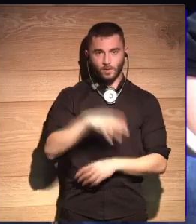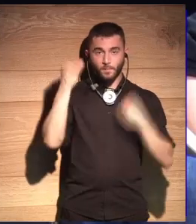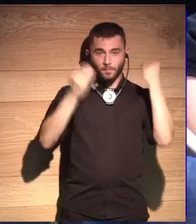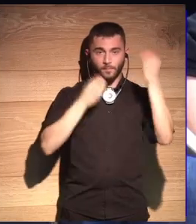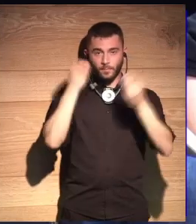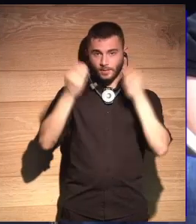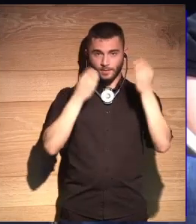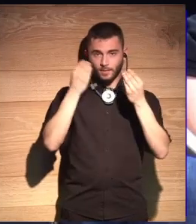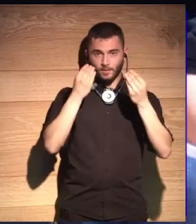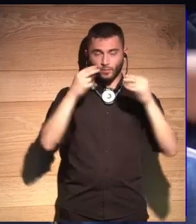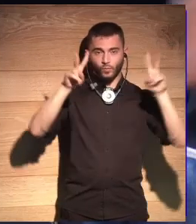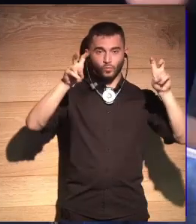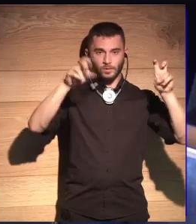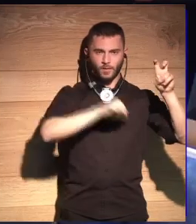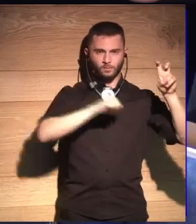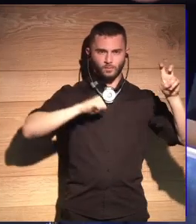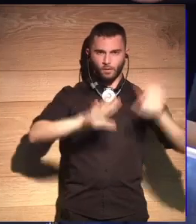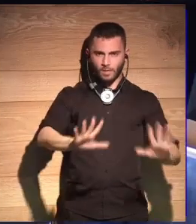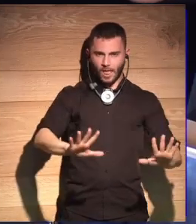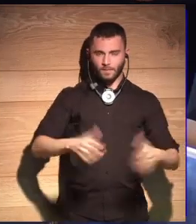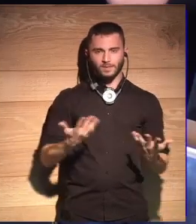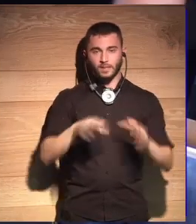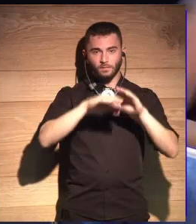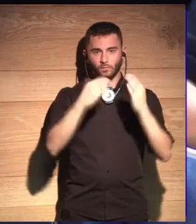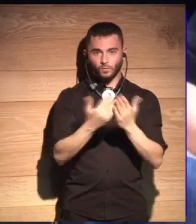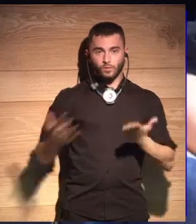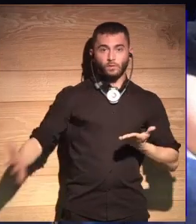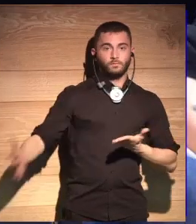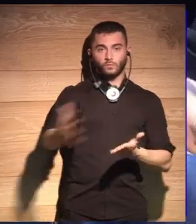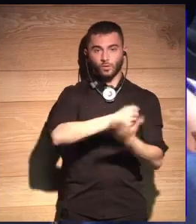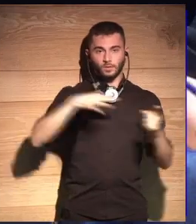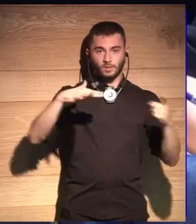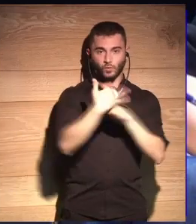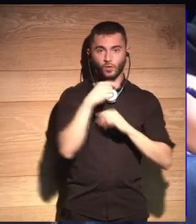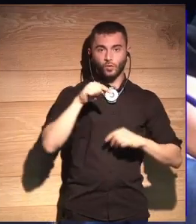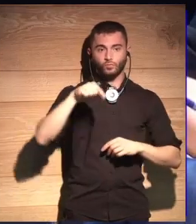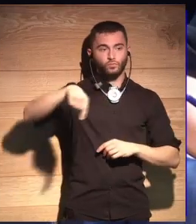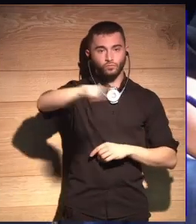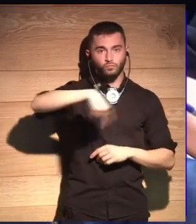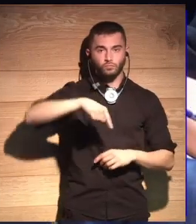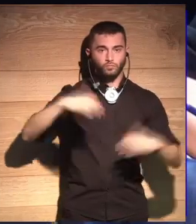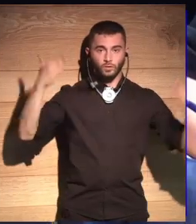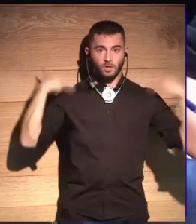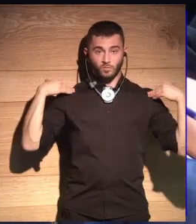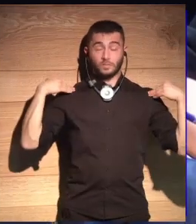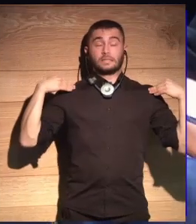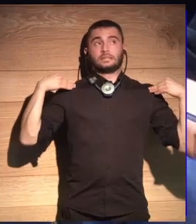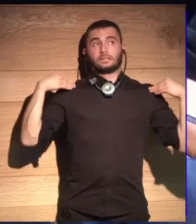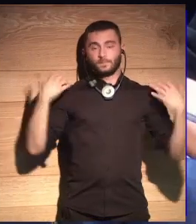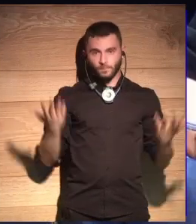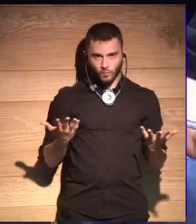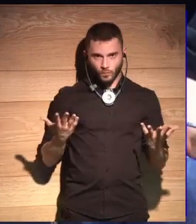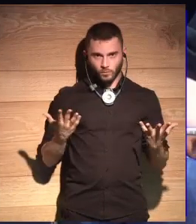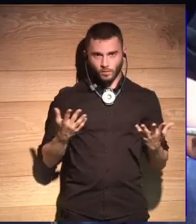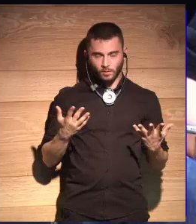when it comes to their own life situation and their own economic situation. So I think in that sense, there is a sort of, I think that accounts for the